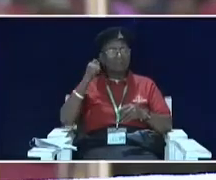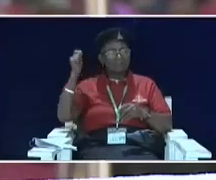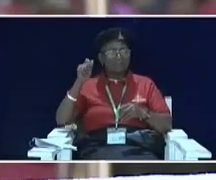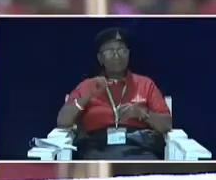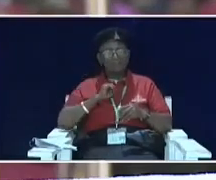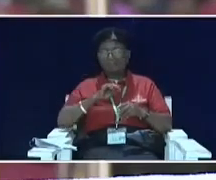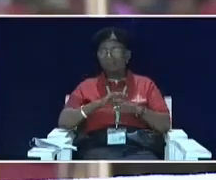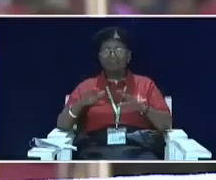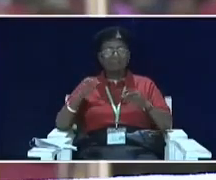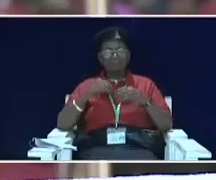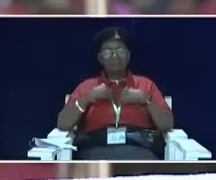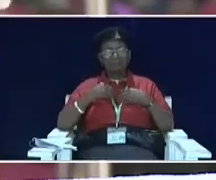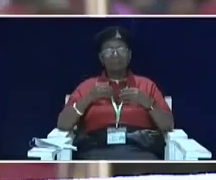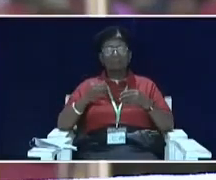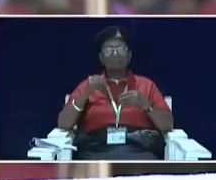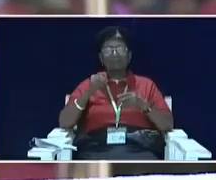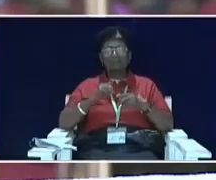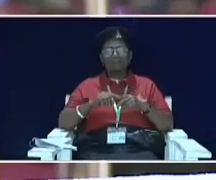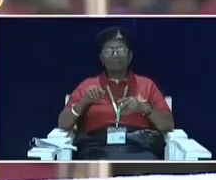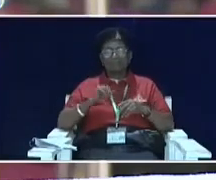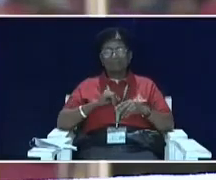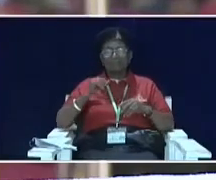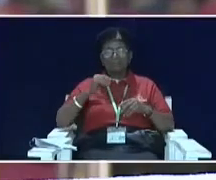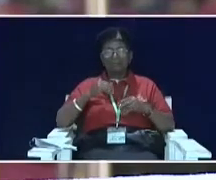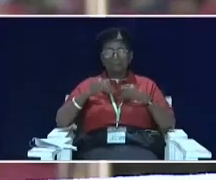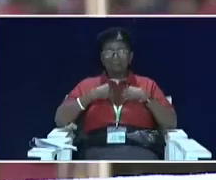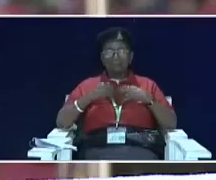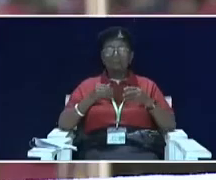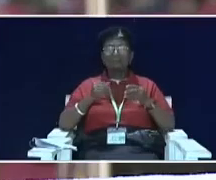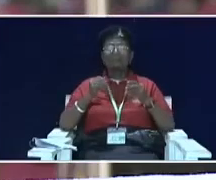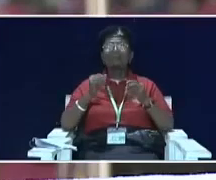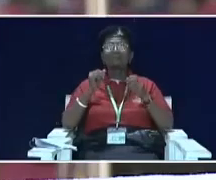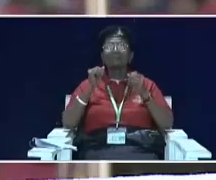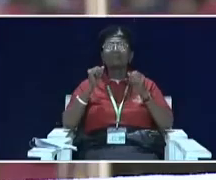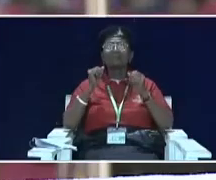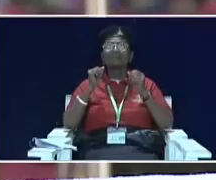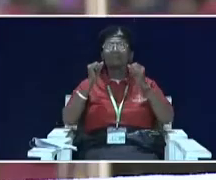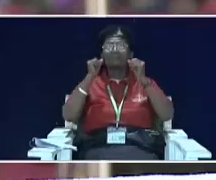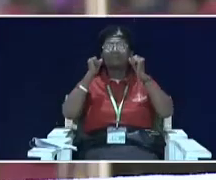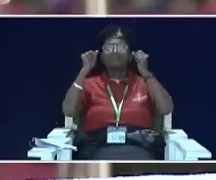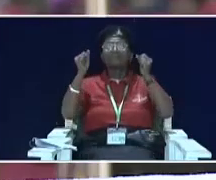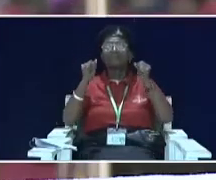but I have fire power. He said to the lame man,